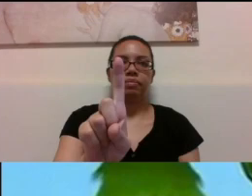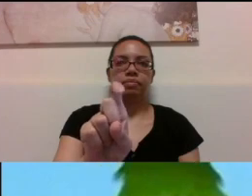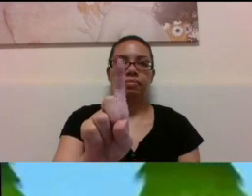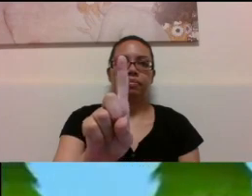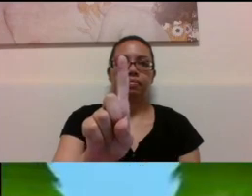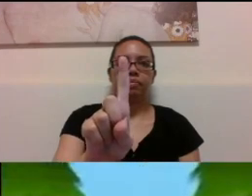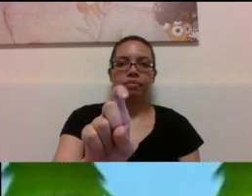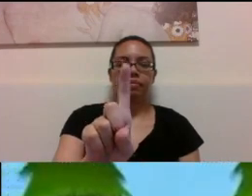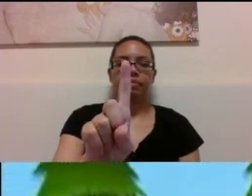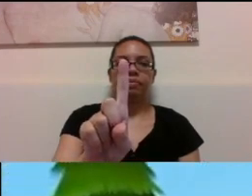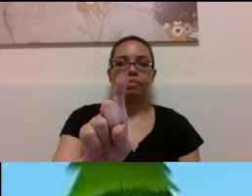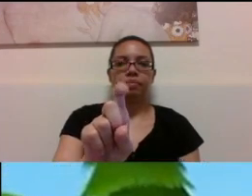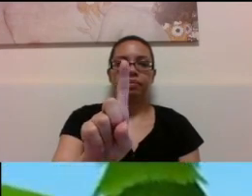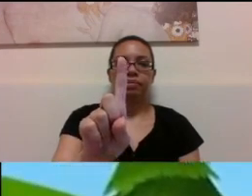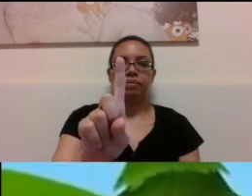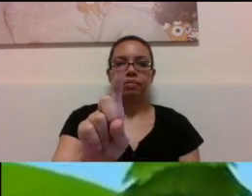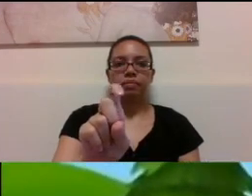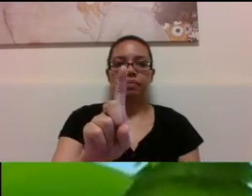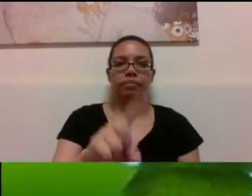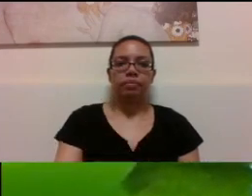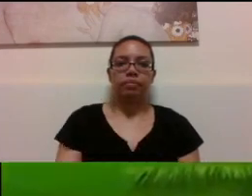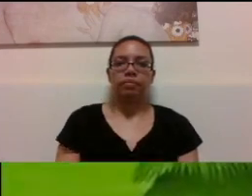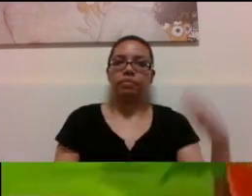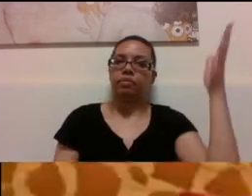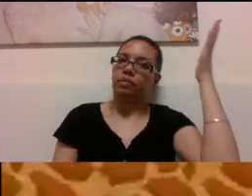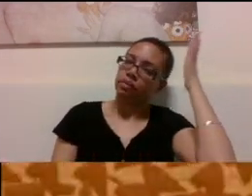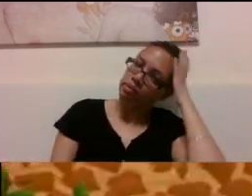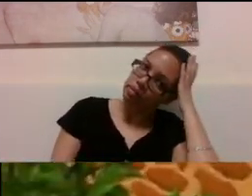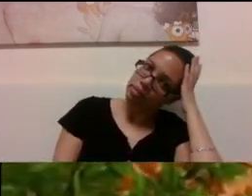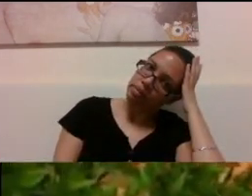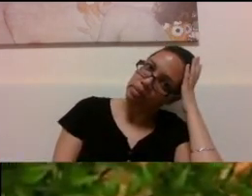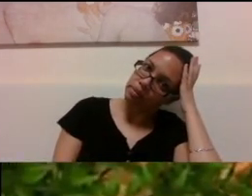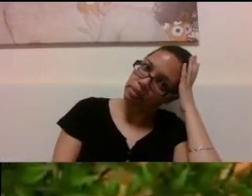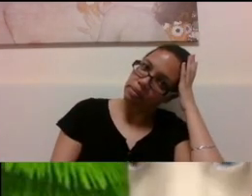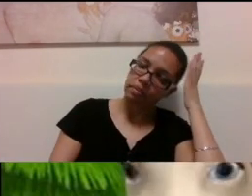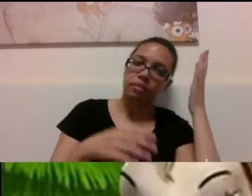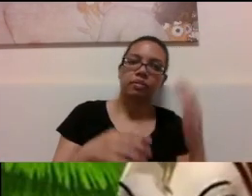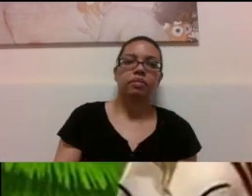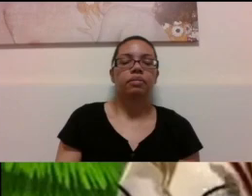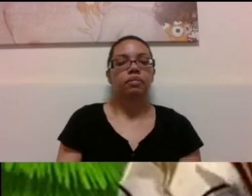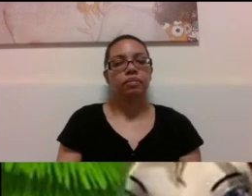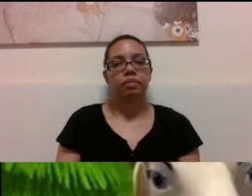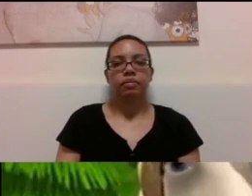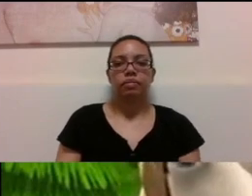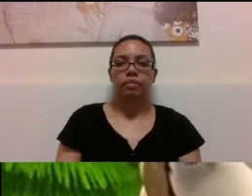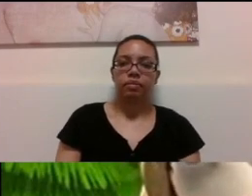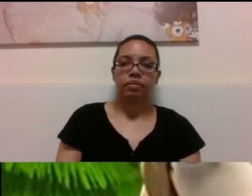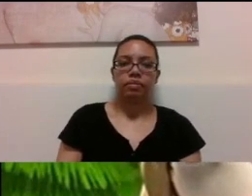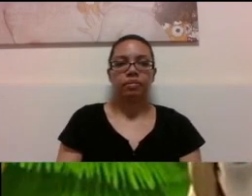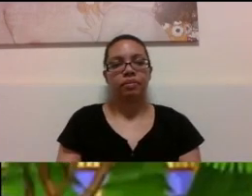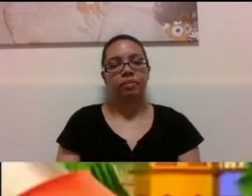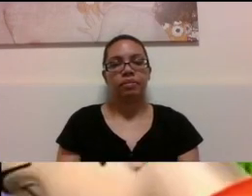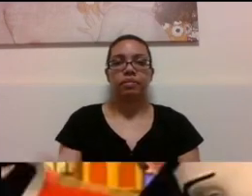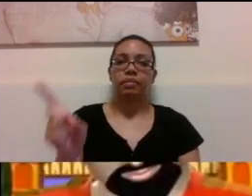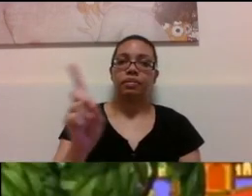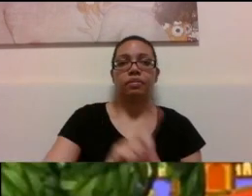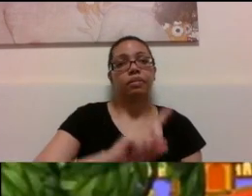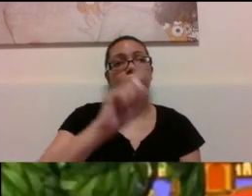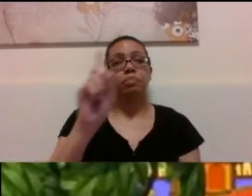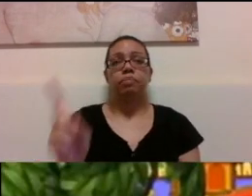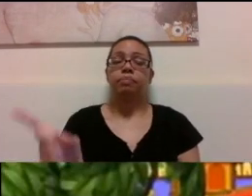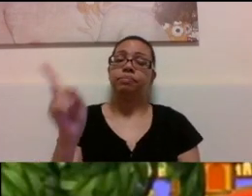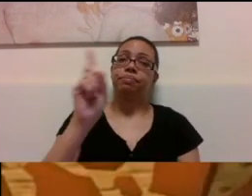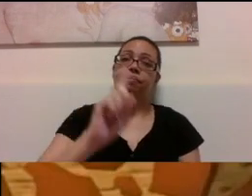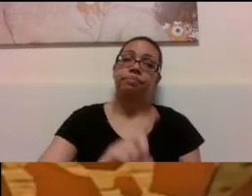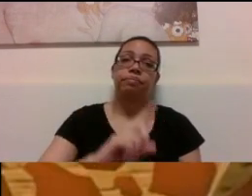1. Humpty Dumpty sat on a wall. One Humpty Dumpty had a great fall. All the king's horses and all the king's